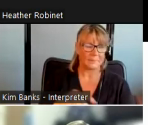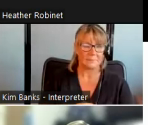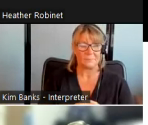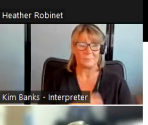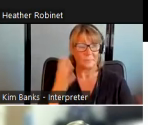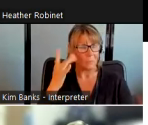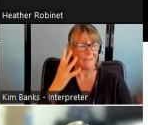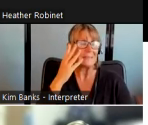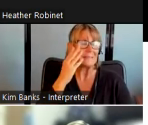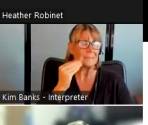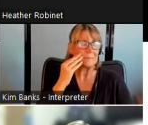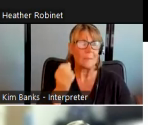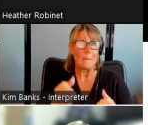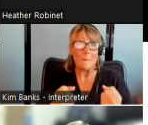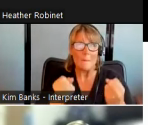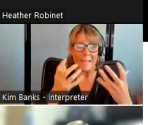experienced many